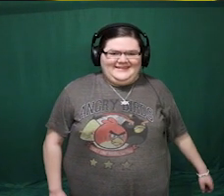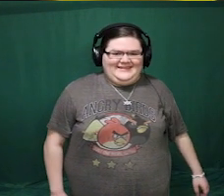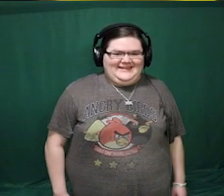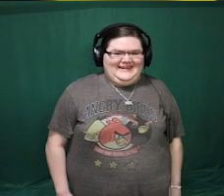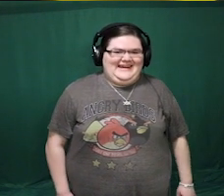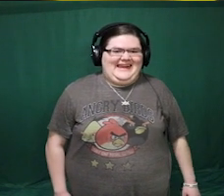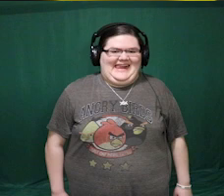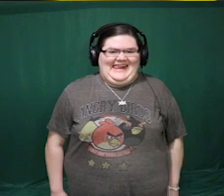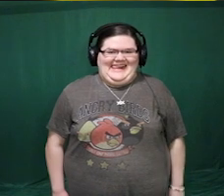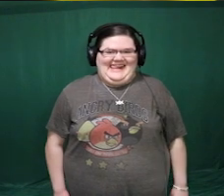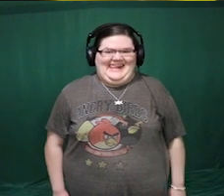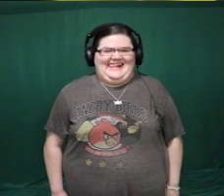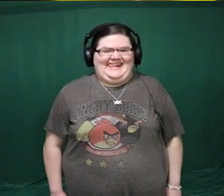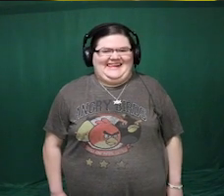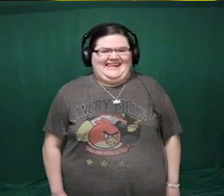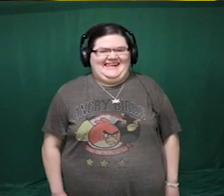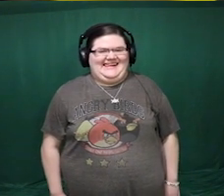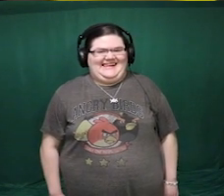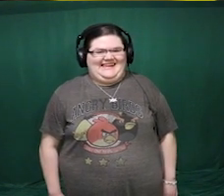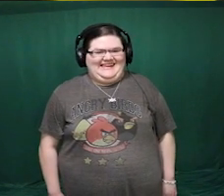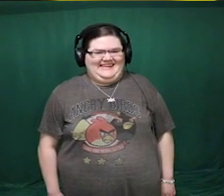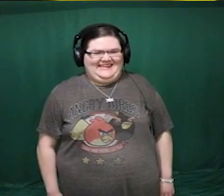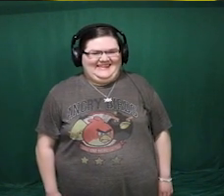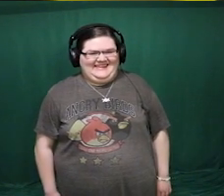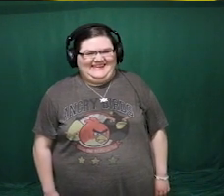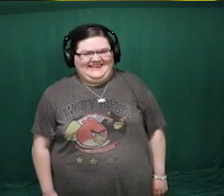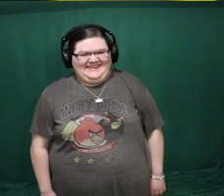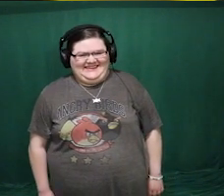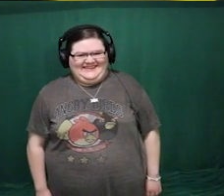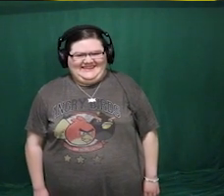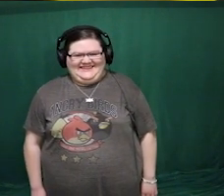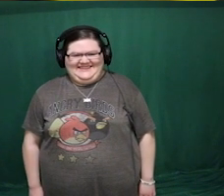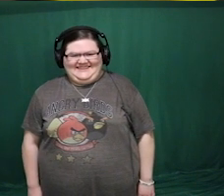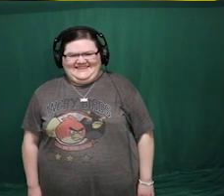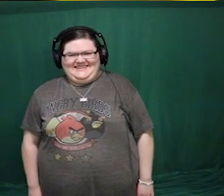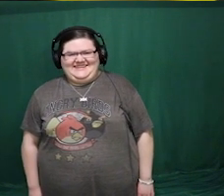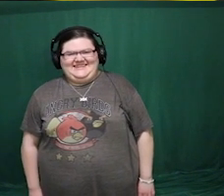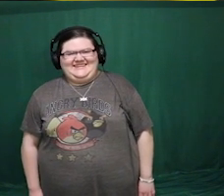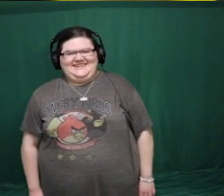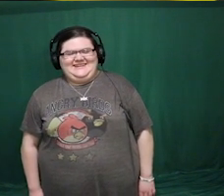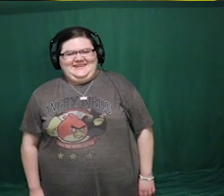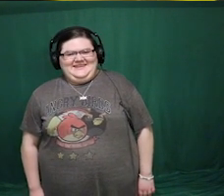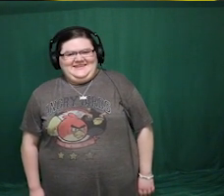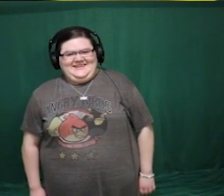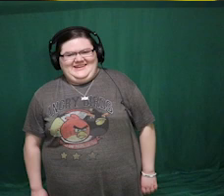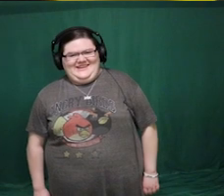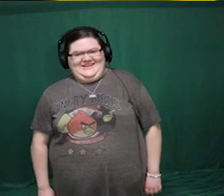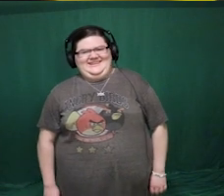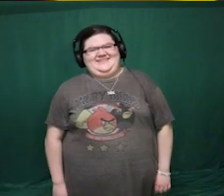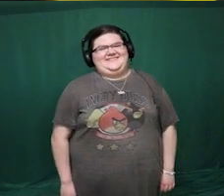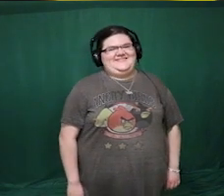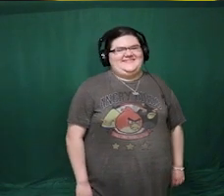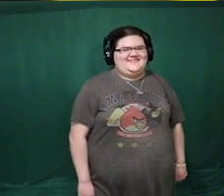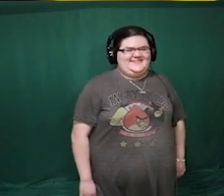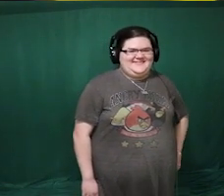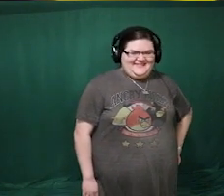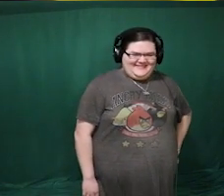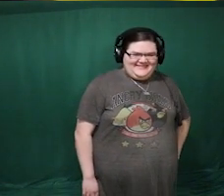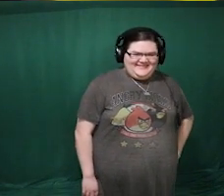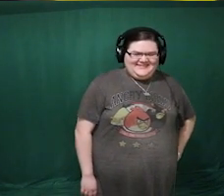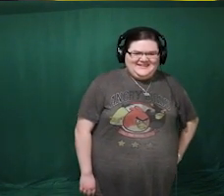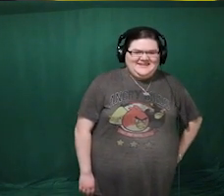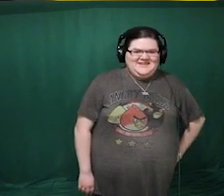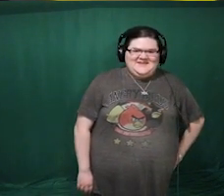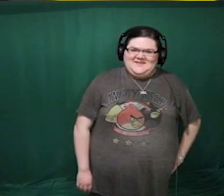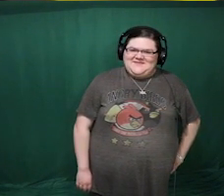my fucking brain. This game's done. You didn't read the fucking question. Man said, what exports? I've lost my